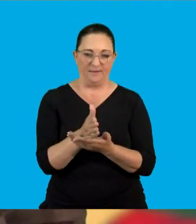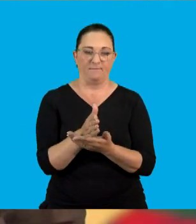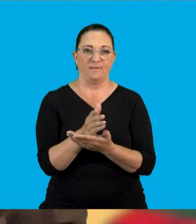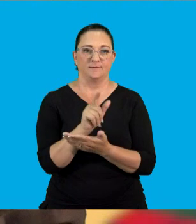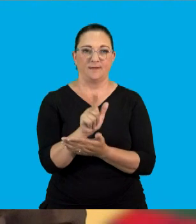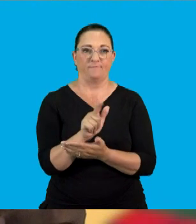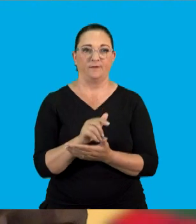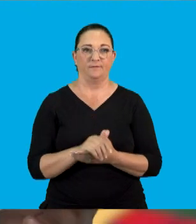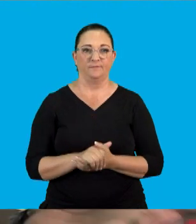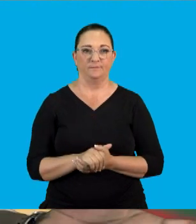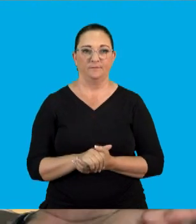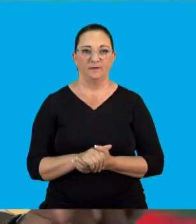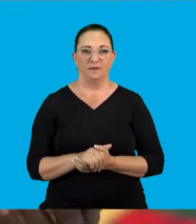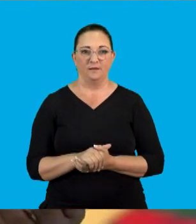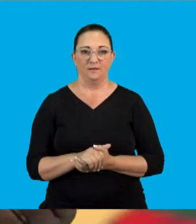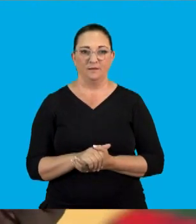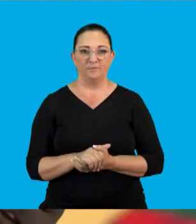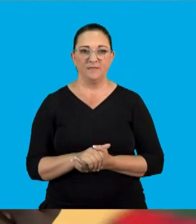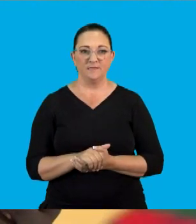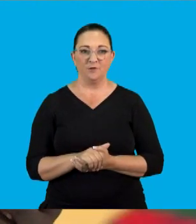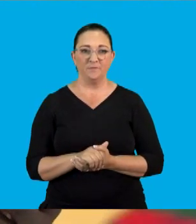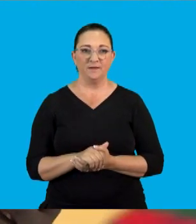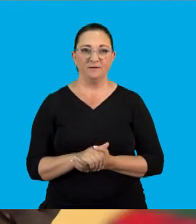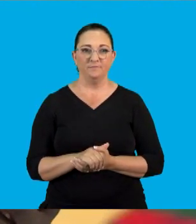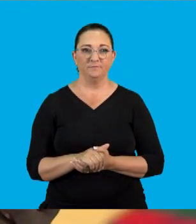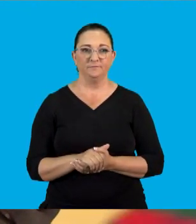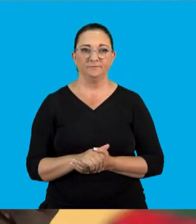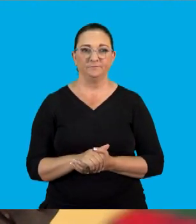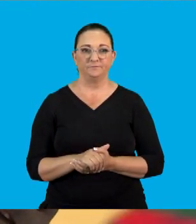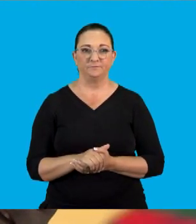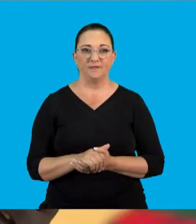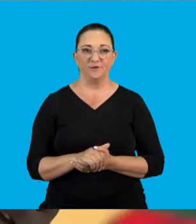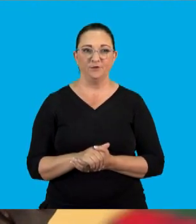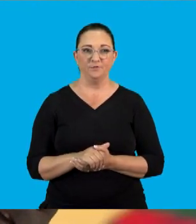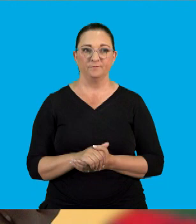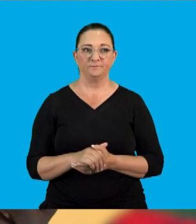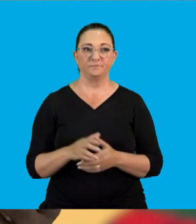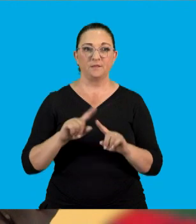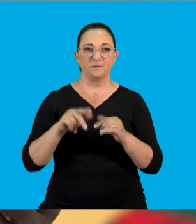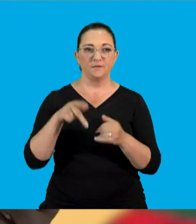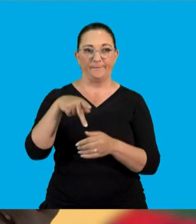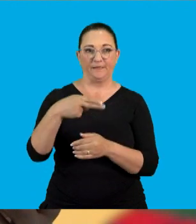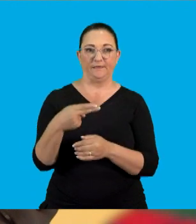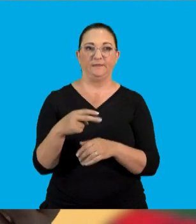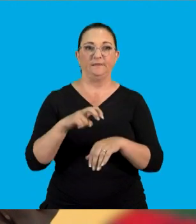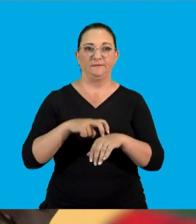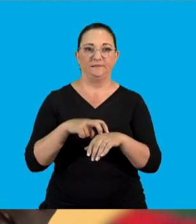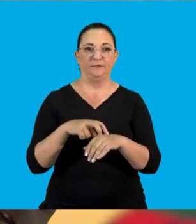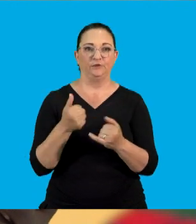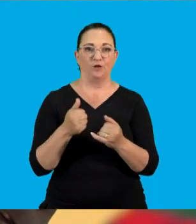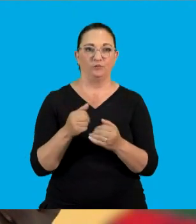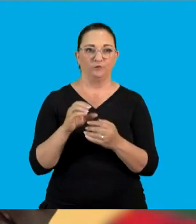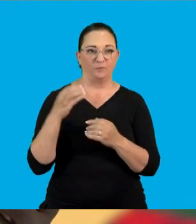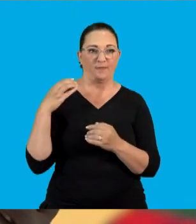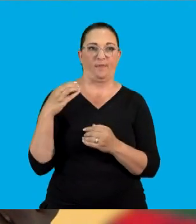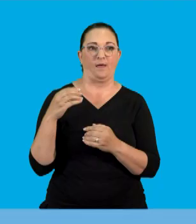it's neutral. It's neither acidic or basic. So therefore, this is going to be the pH of this substance is going to be